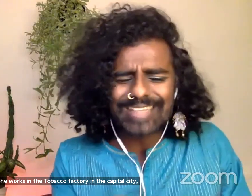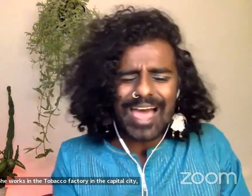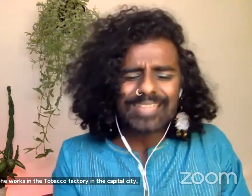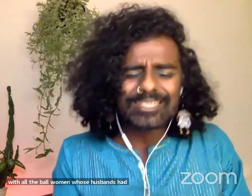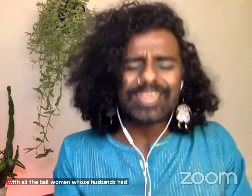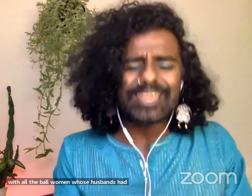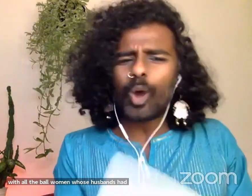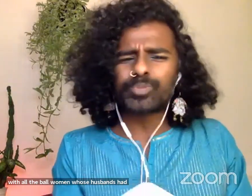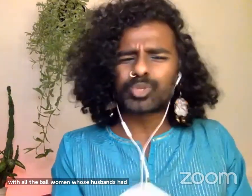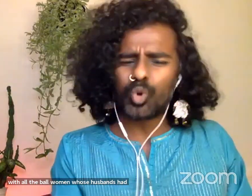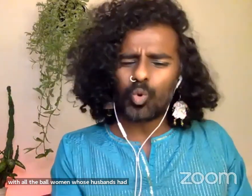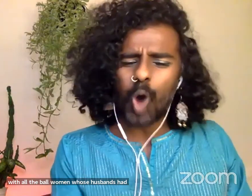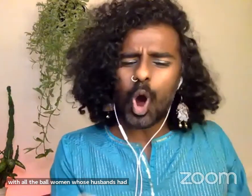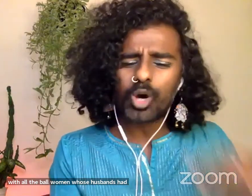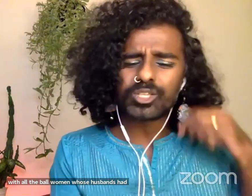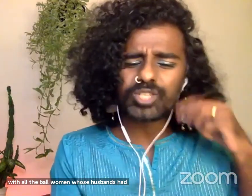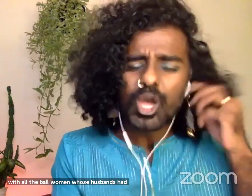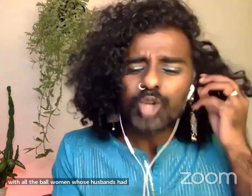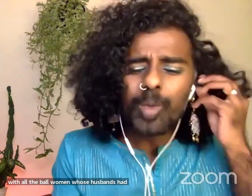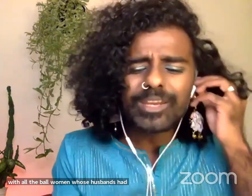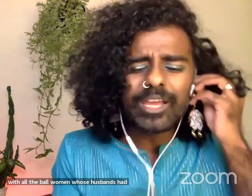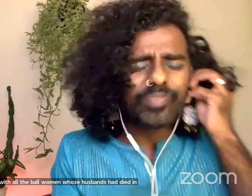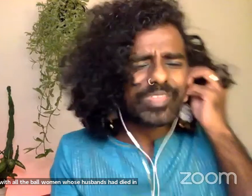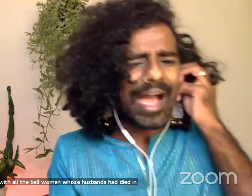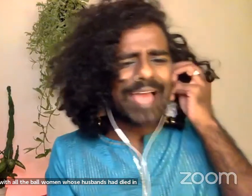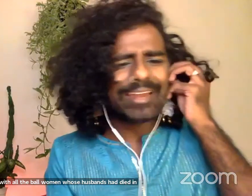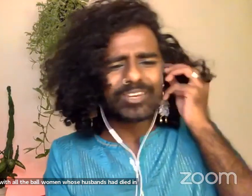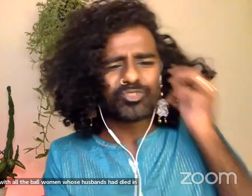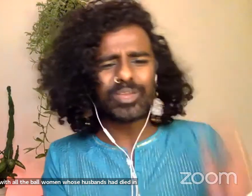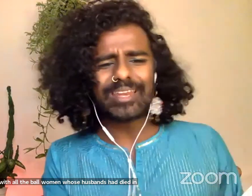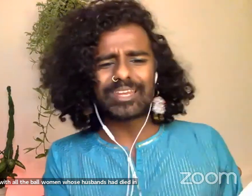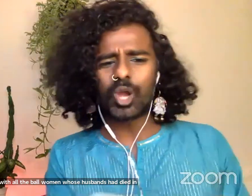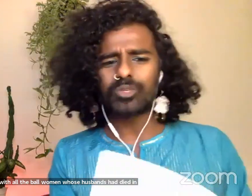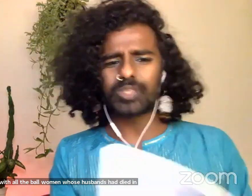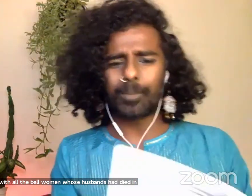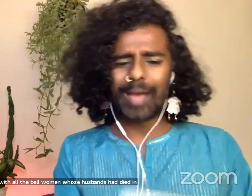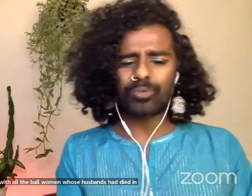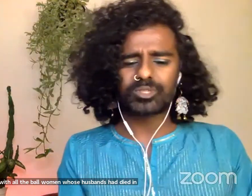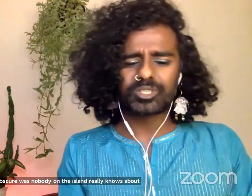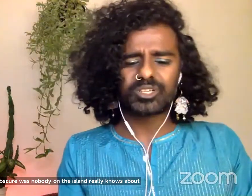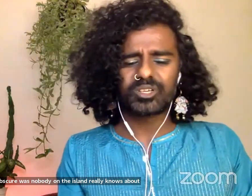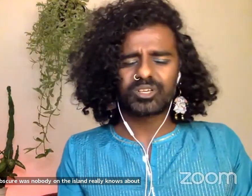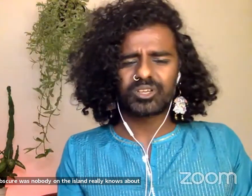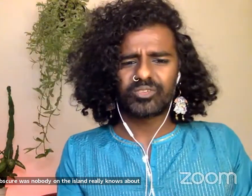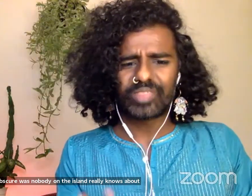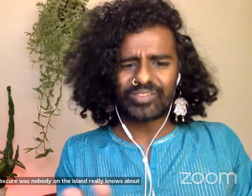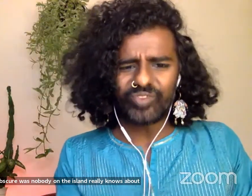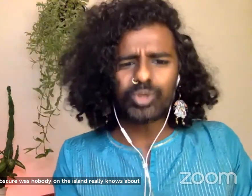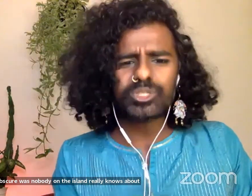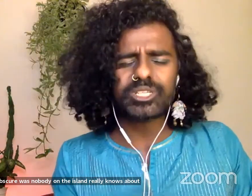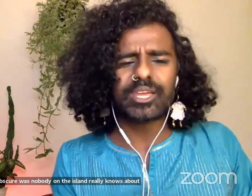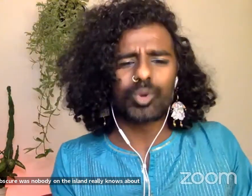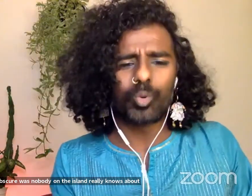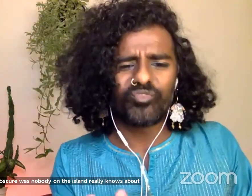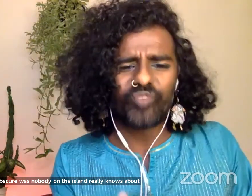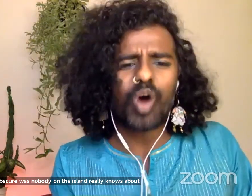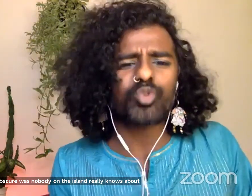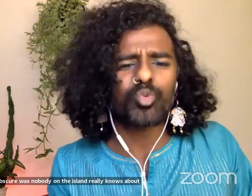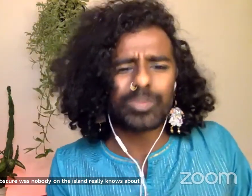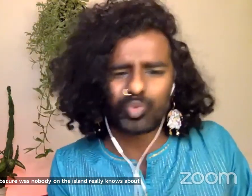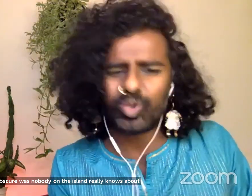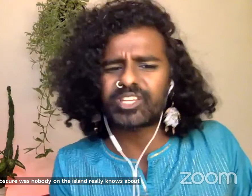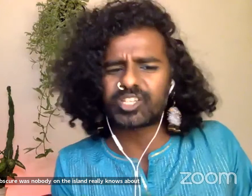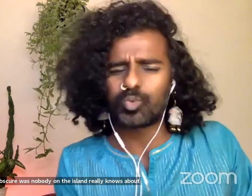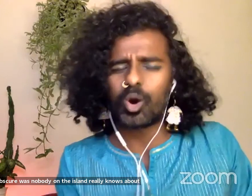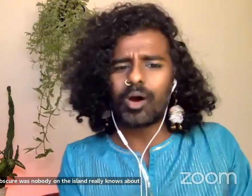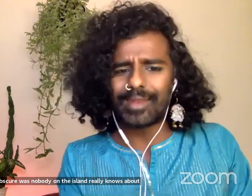had died in obscure wars nobody on the island really knows about. They fought in a